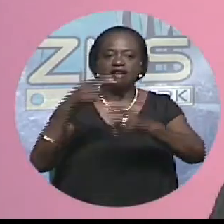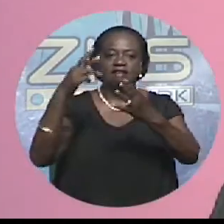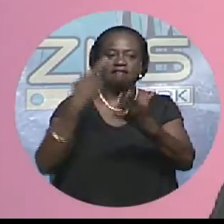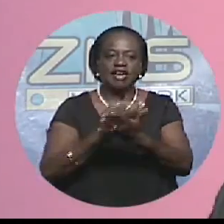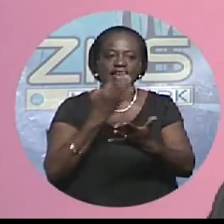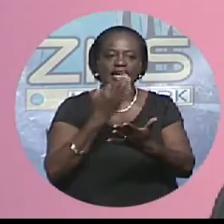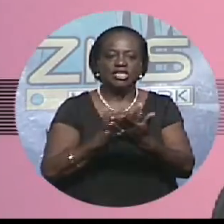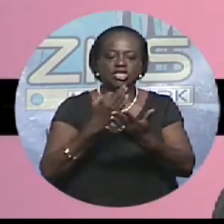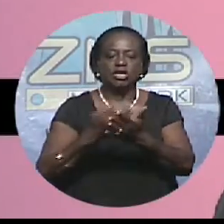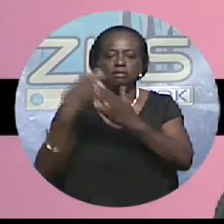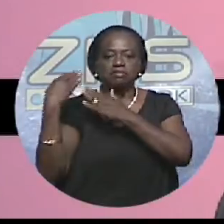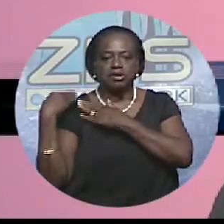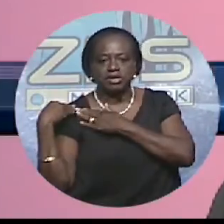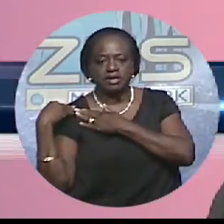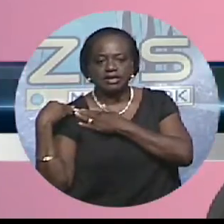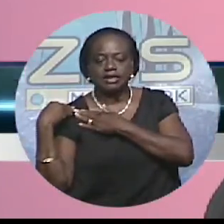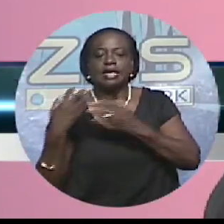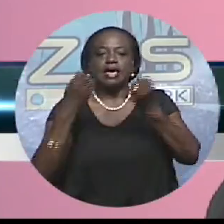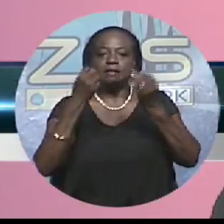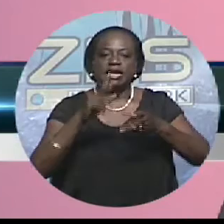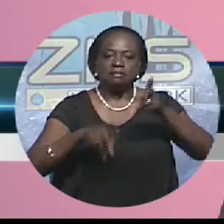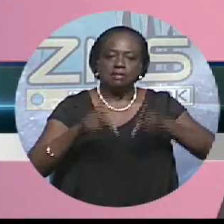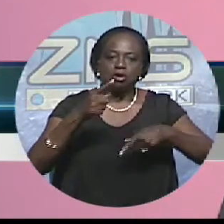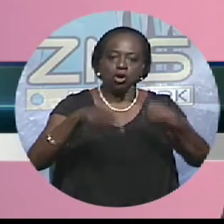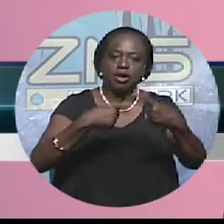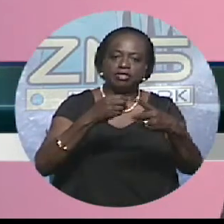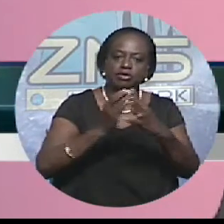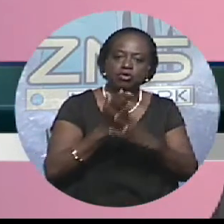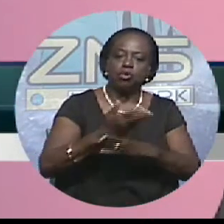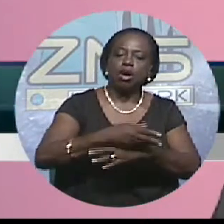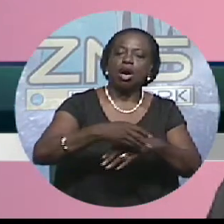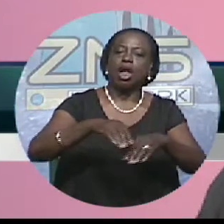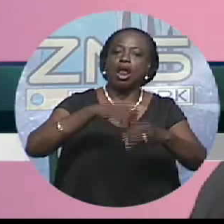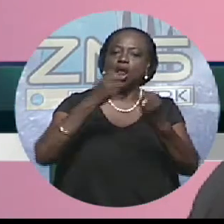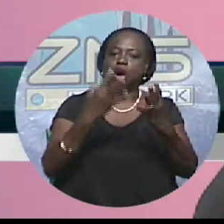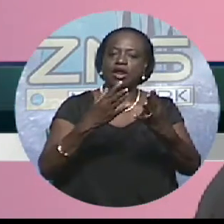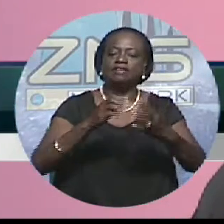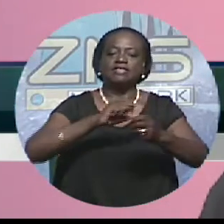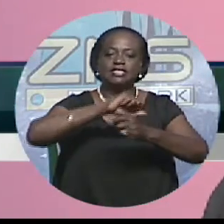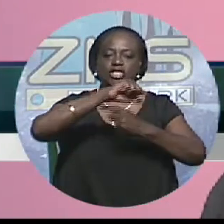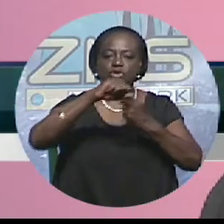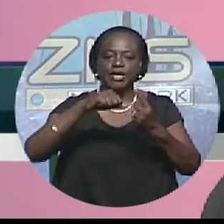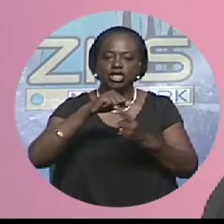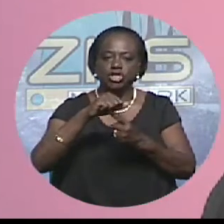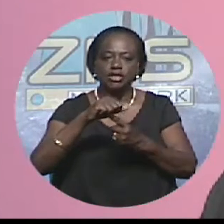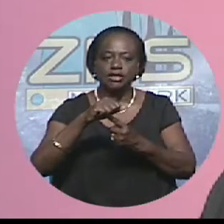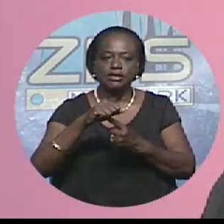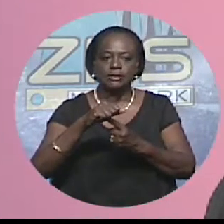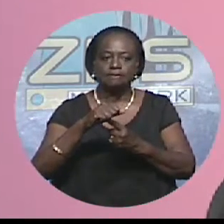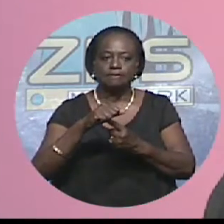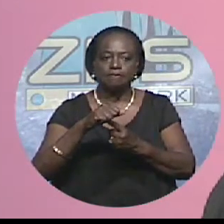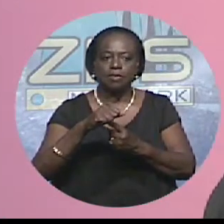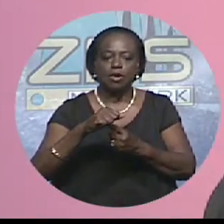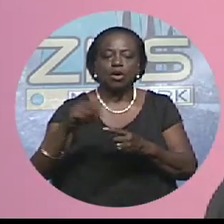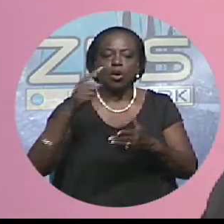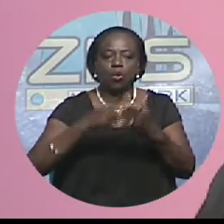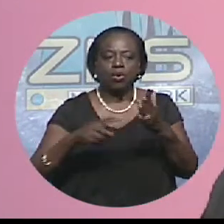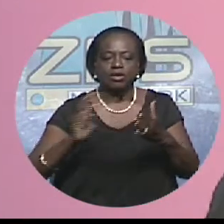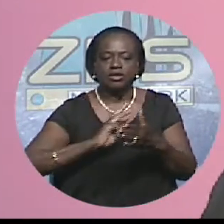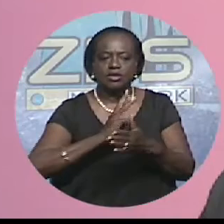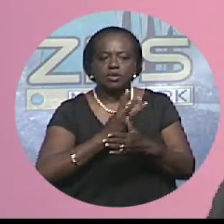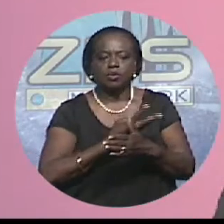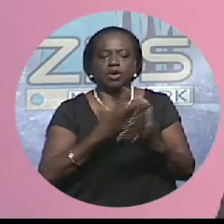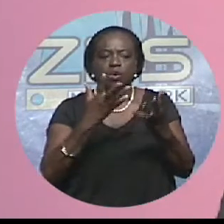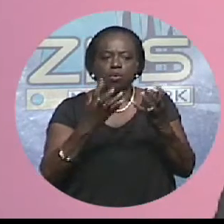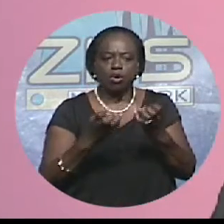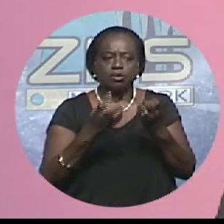going through a lot of situations in the economy, their finances, their lives, and so what we felt was a need to bring in